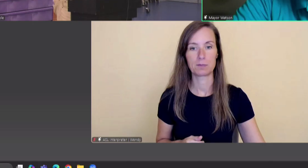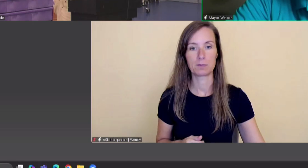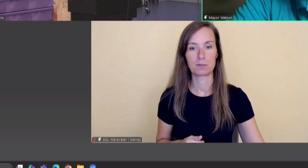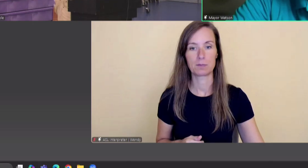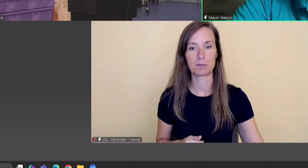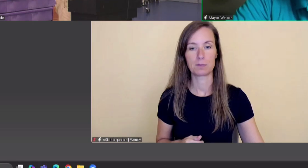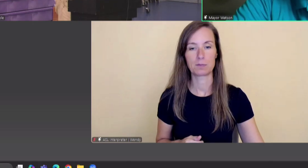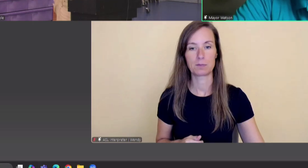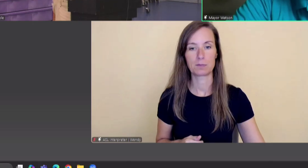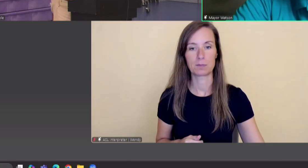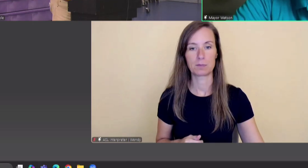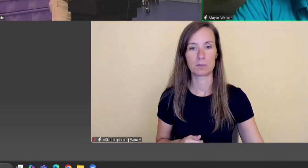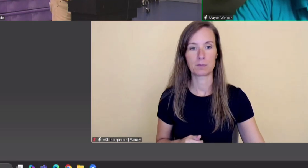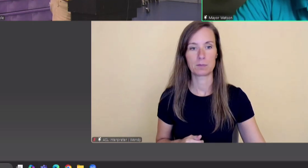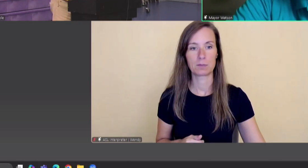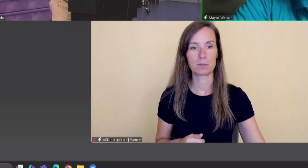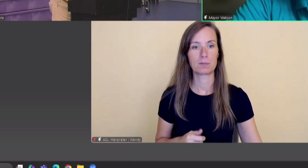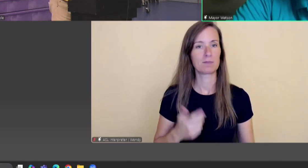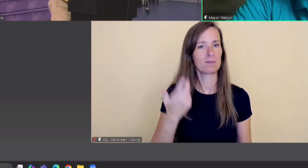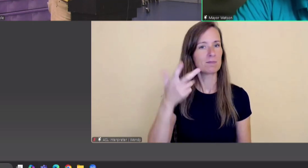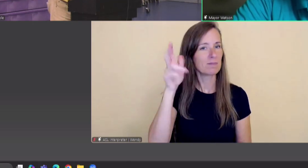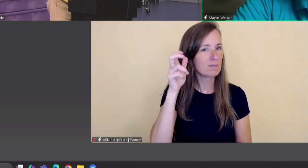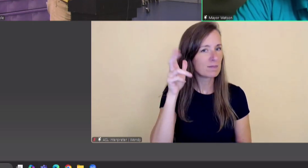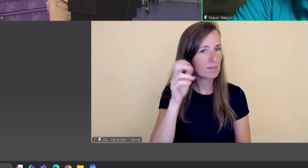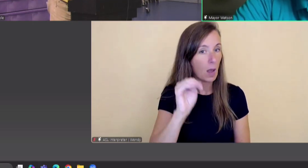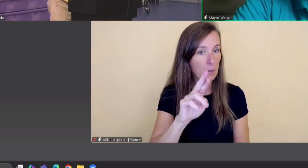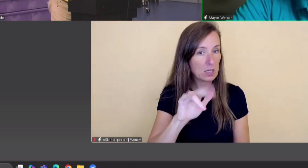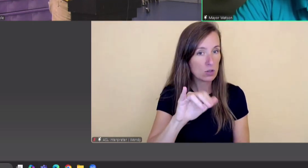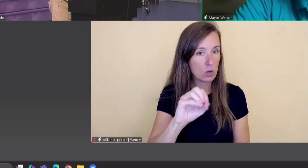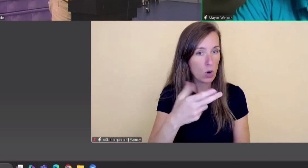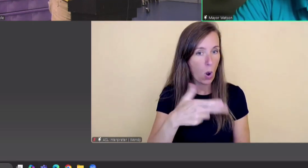I can't hear him. Is that Mr. Yoakum?